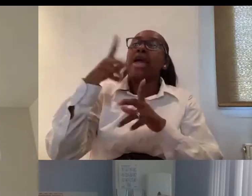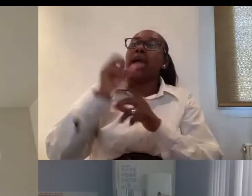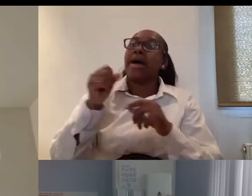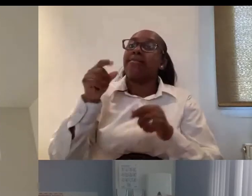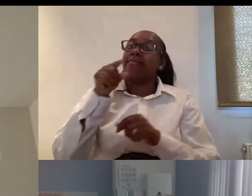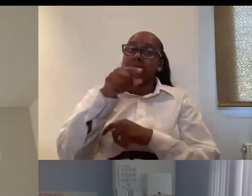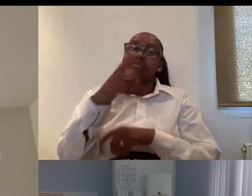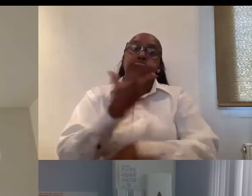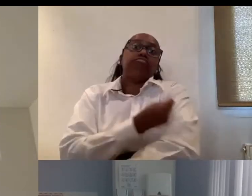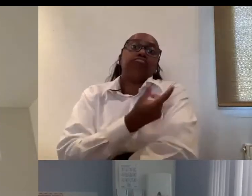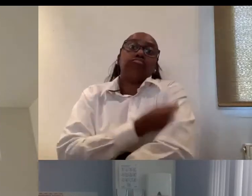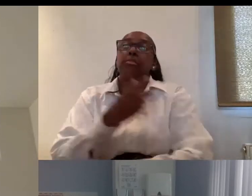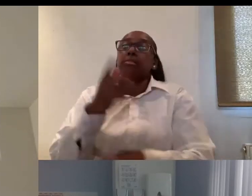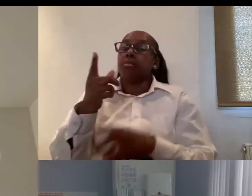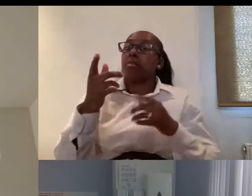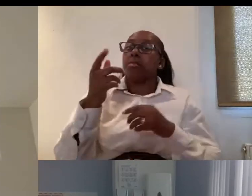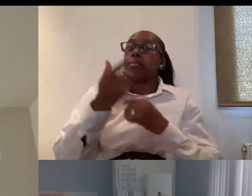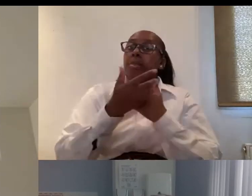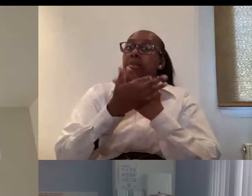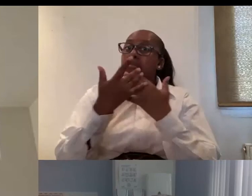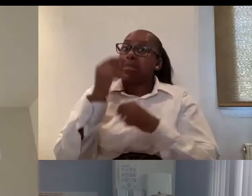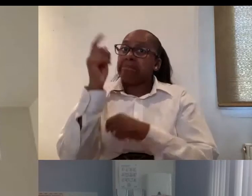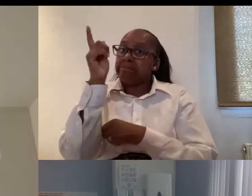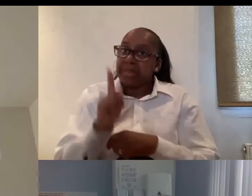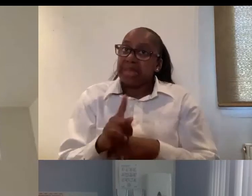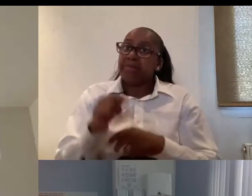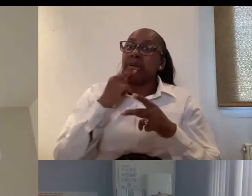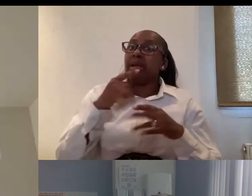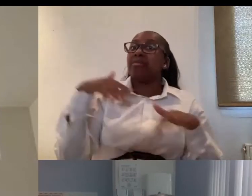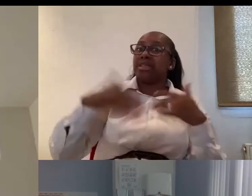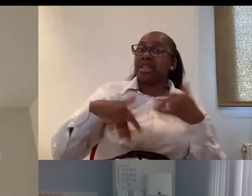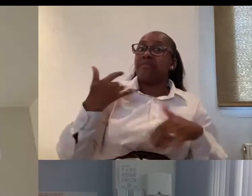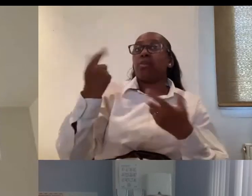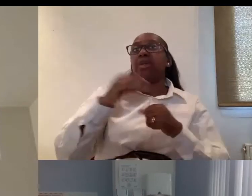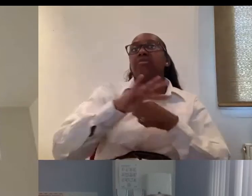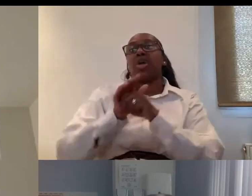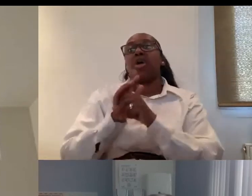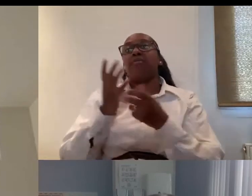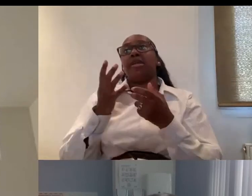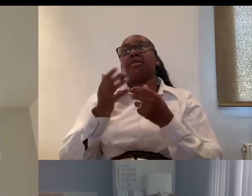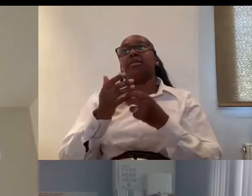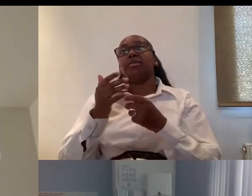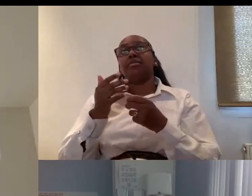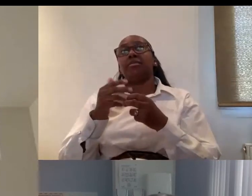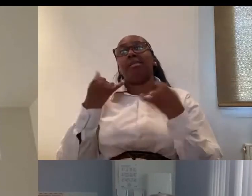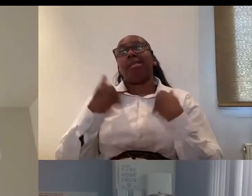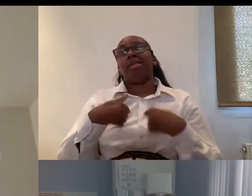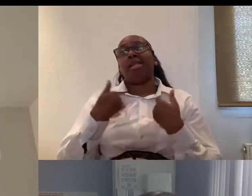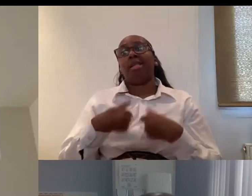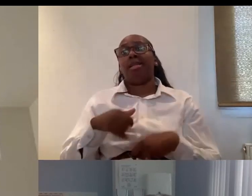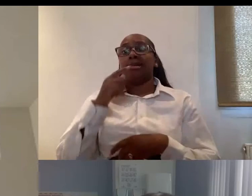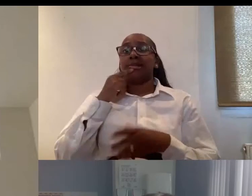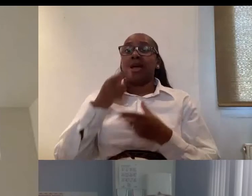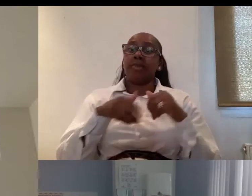contrast with that, we know that many people have suffered severely with the COVID-19 illness. Many people have been